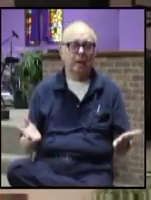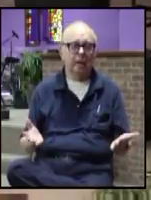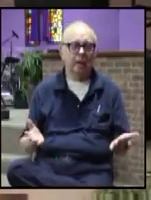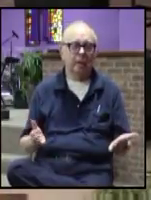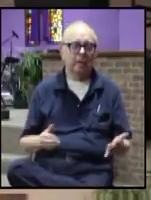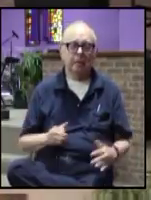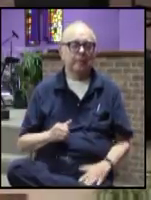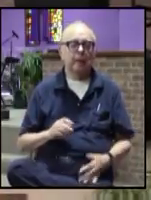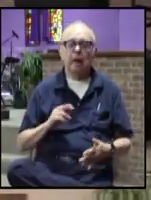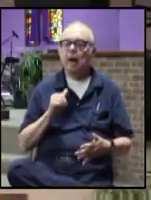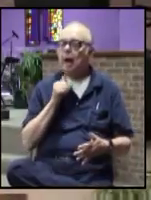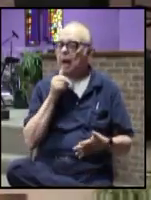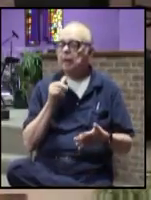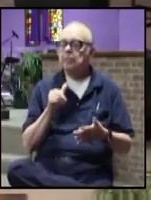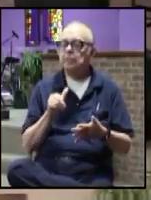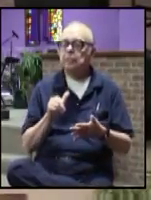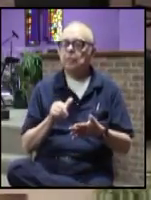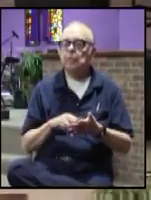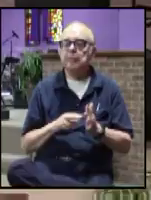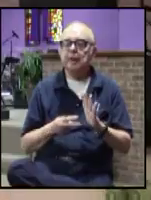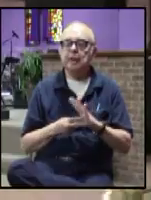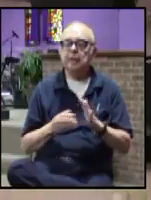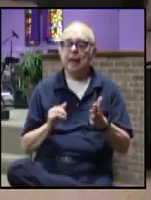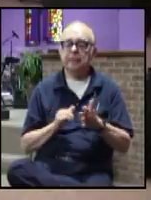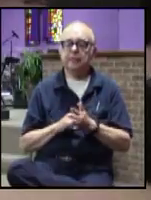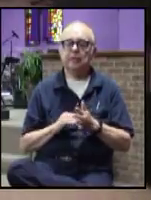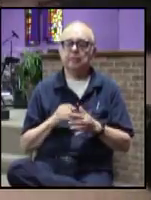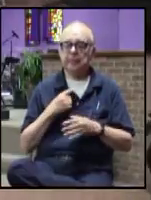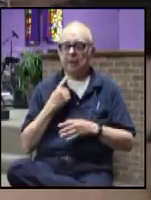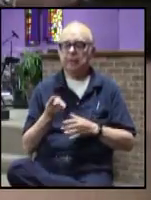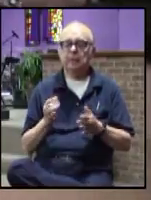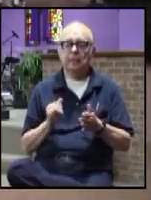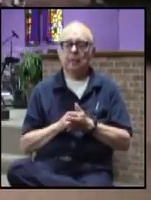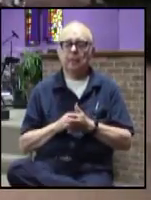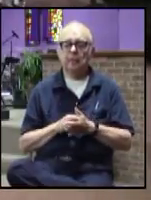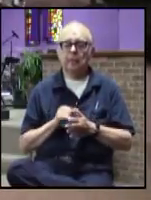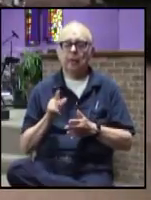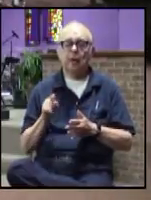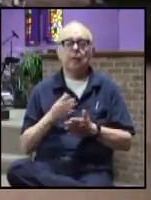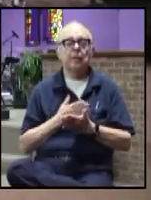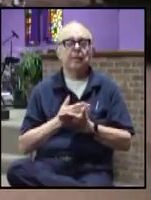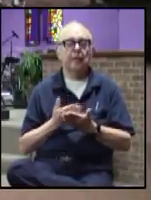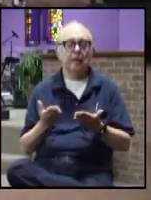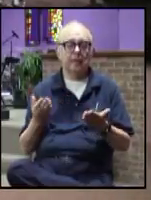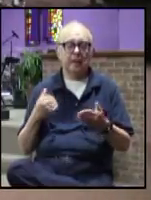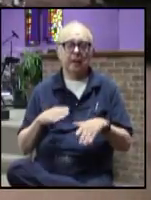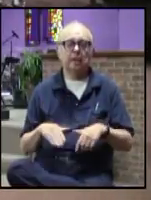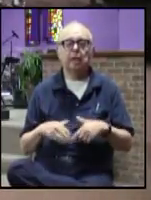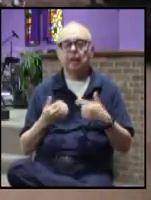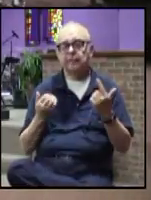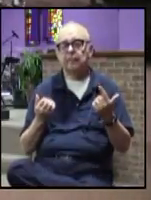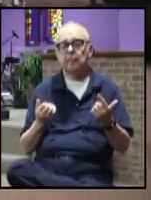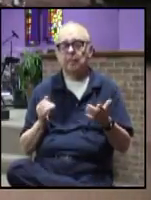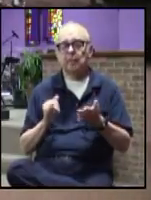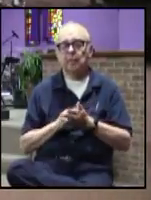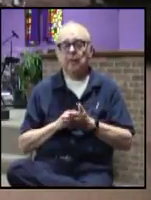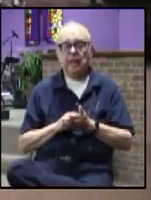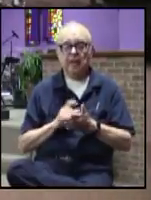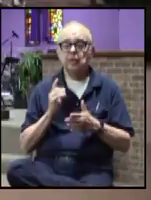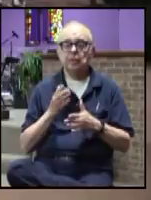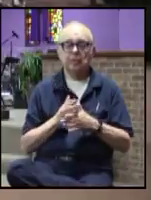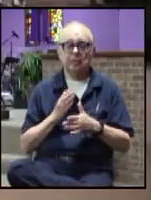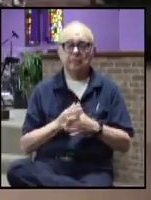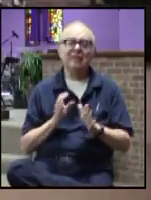things. And that's not what I'm talking about. But I am telling you that there are things in life that